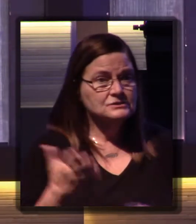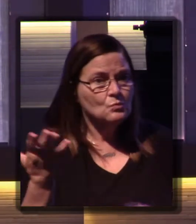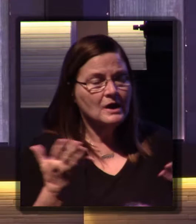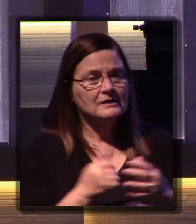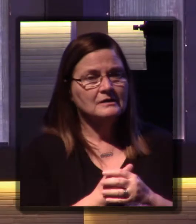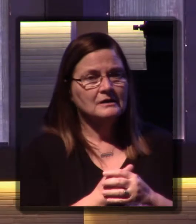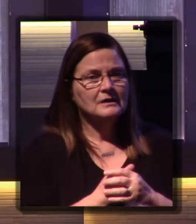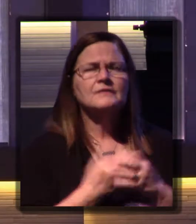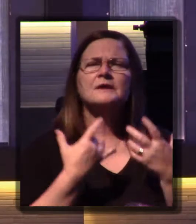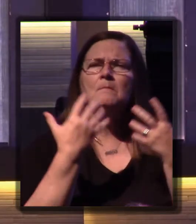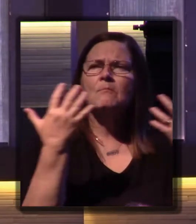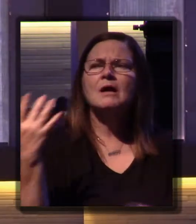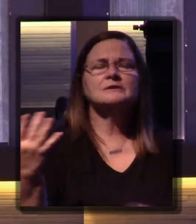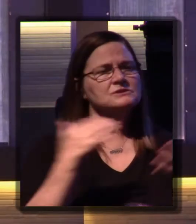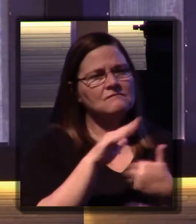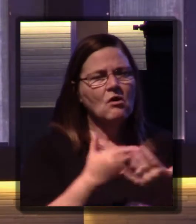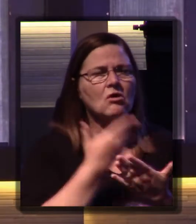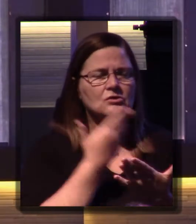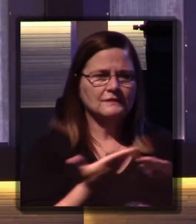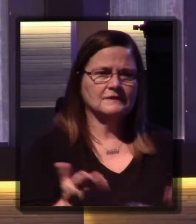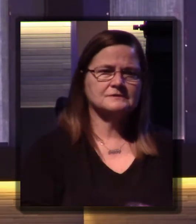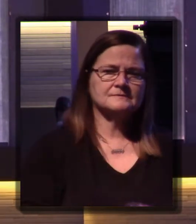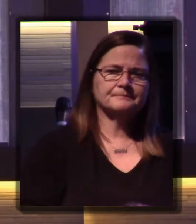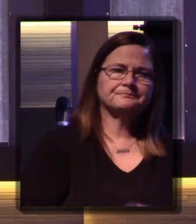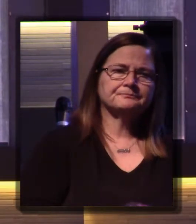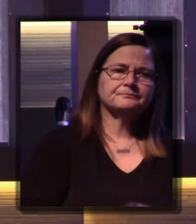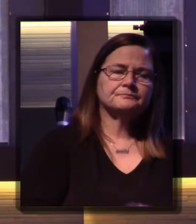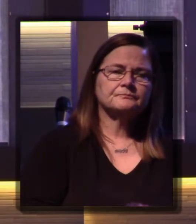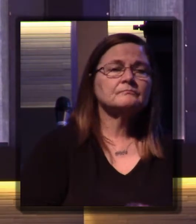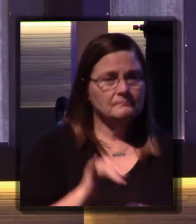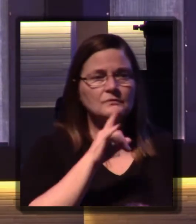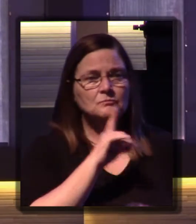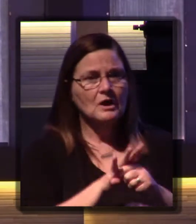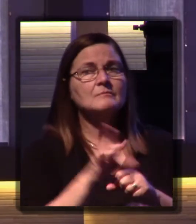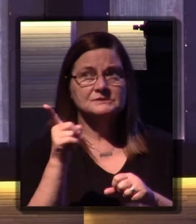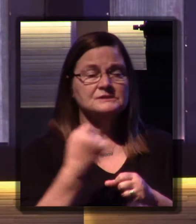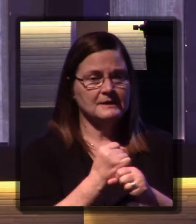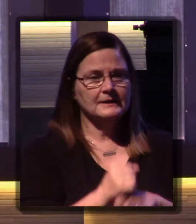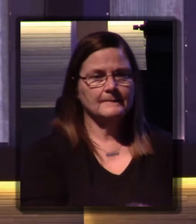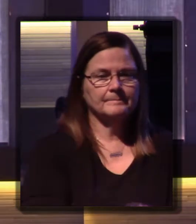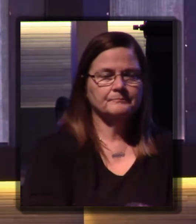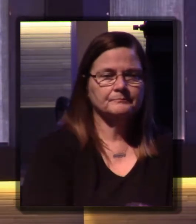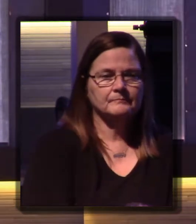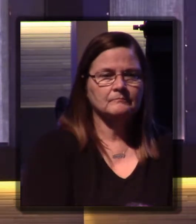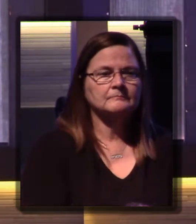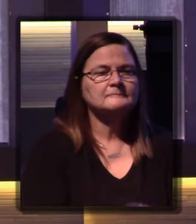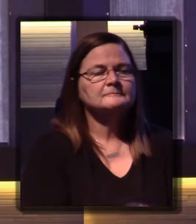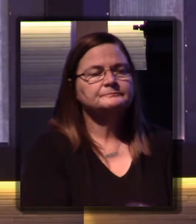what? It's the abundance of all things good. And so that's the promise he's making. And he